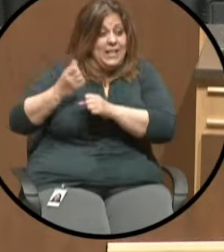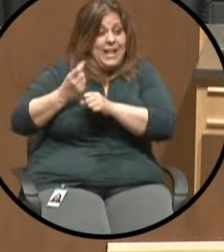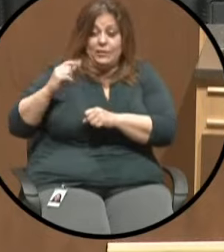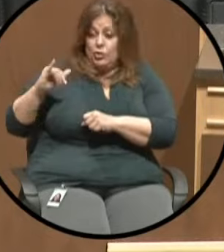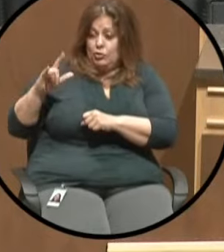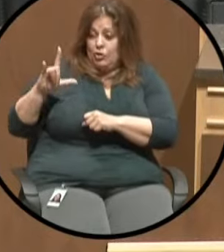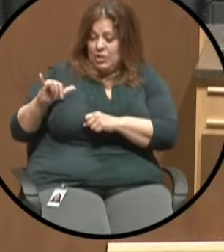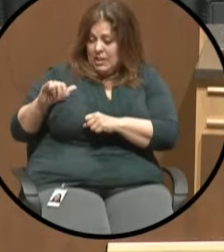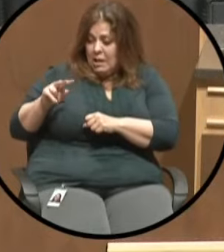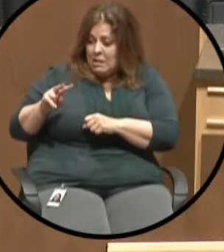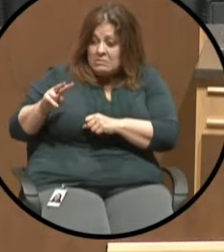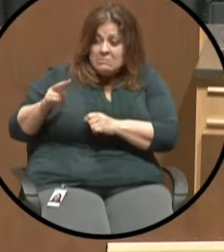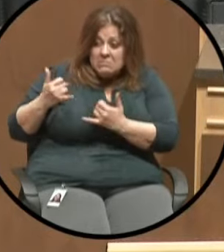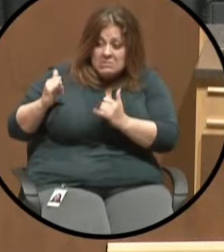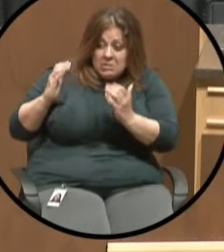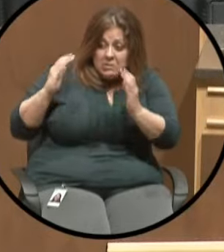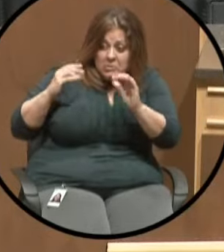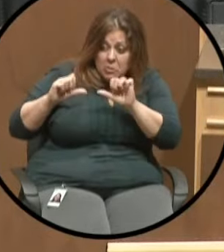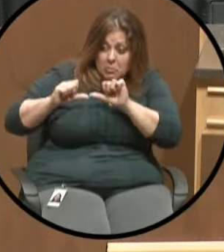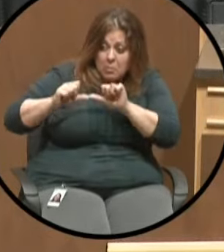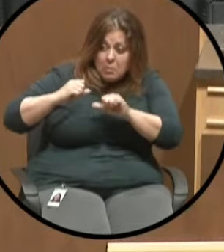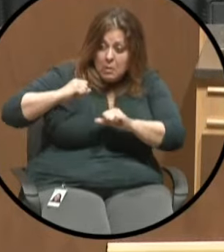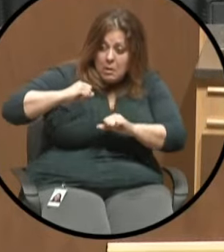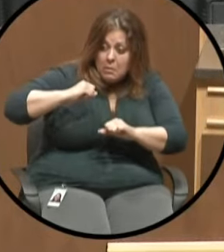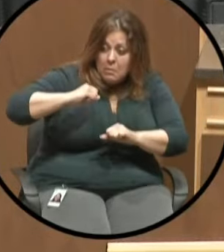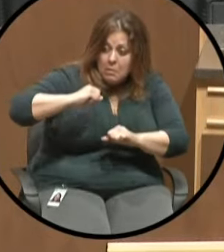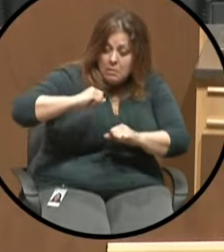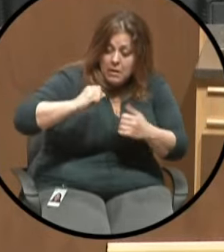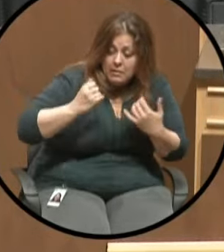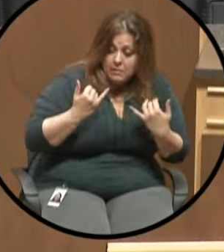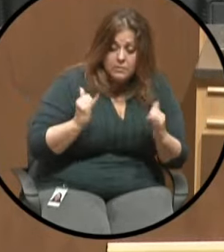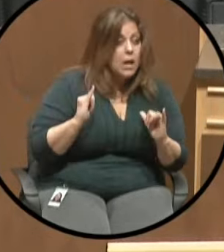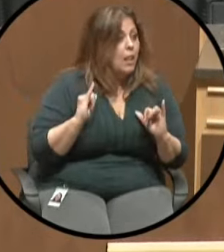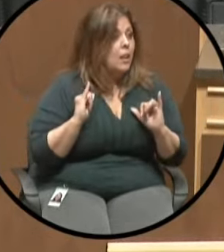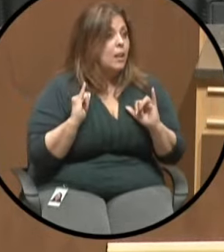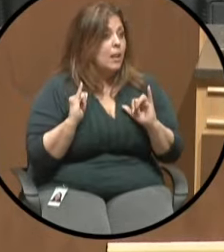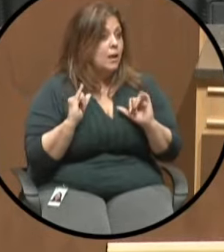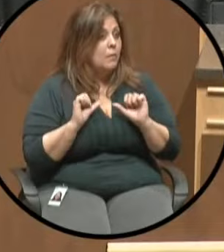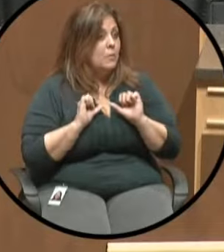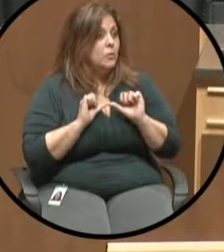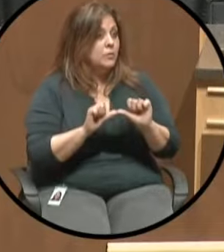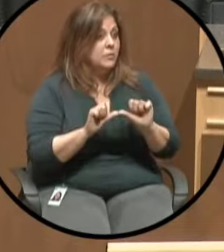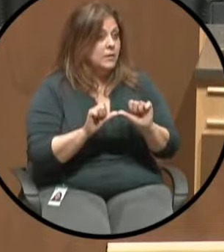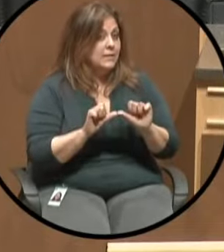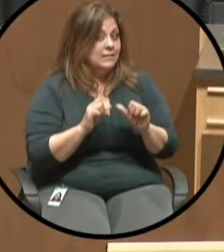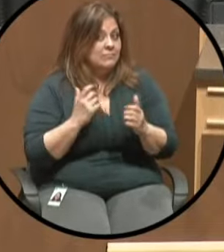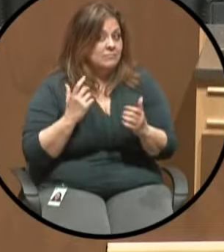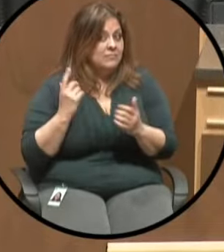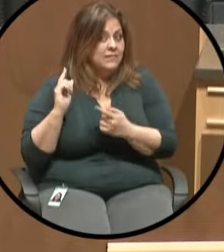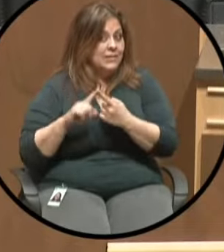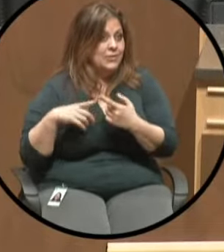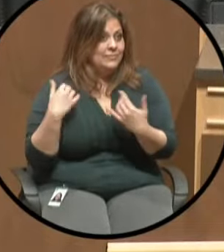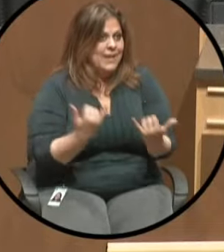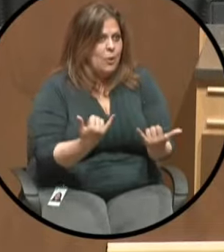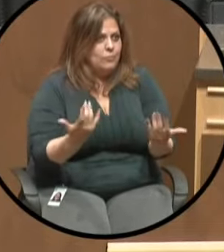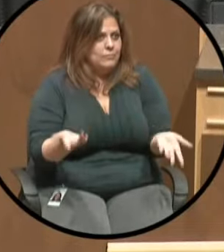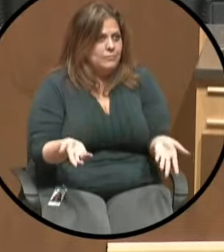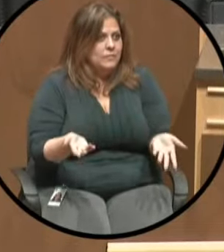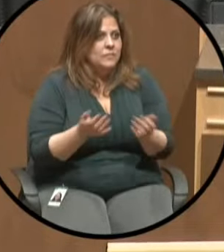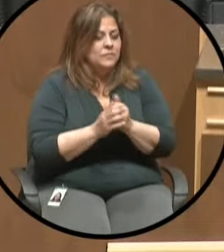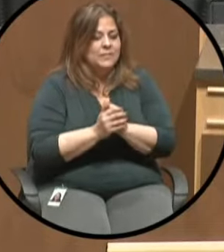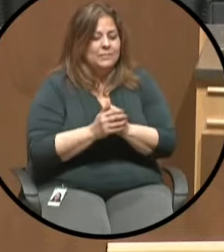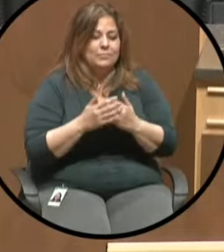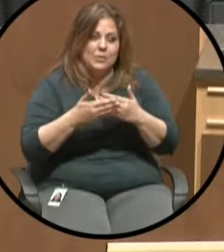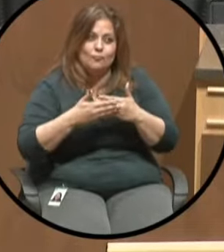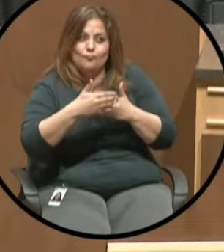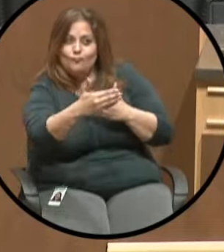year, and the protected titers seem to be persistent this far out. So definitely more to come on